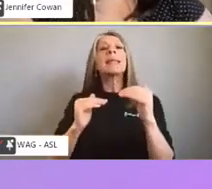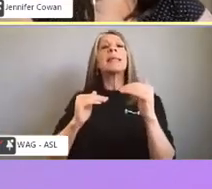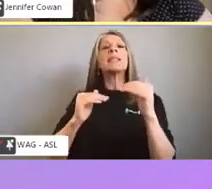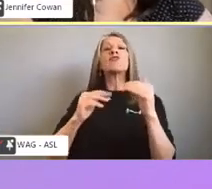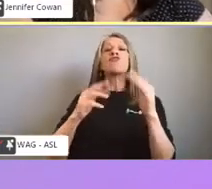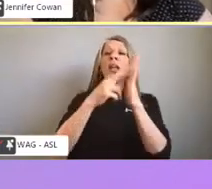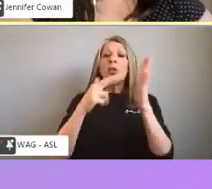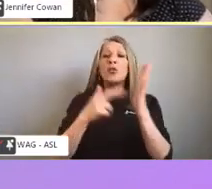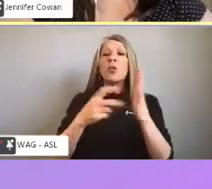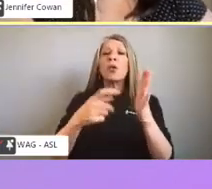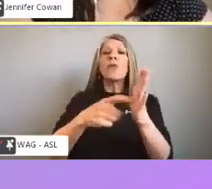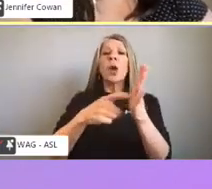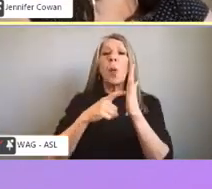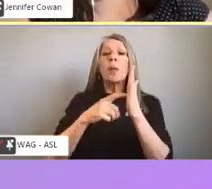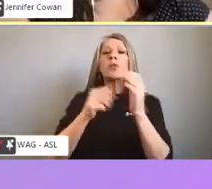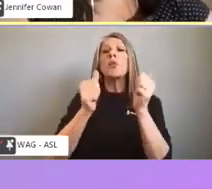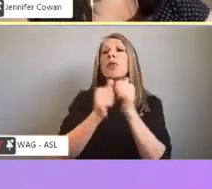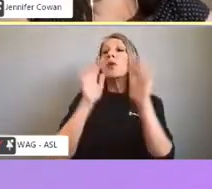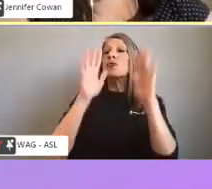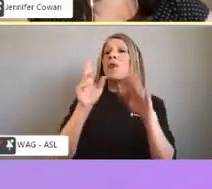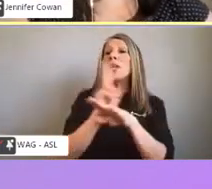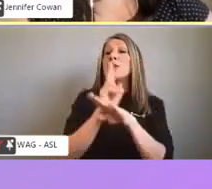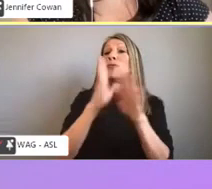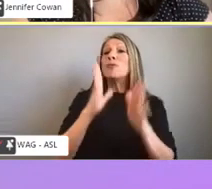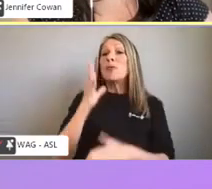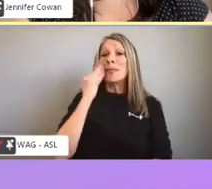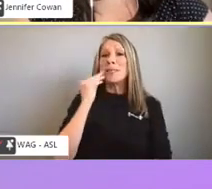requirements with a great user experience.